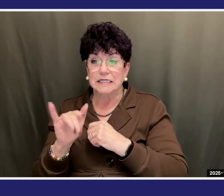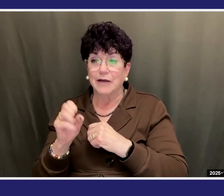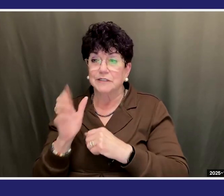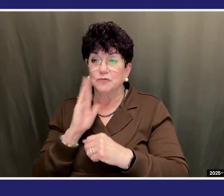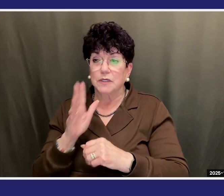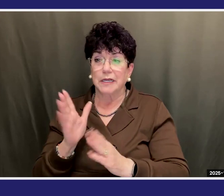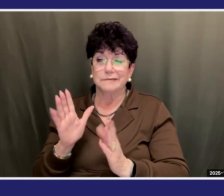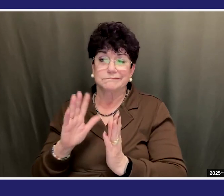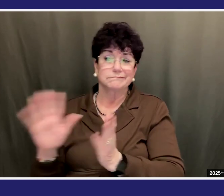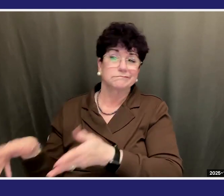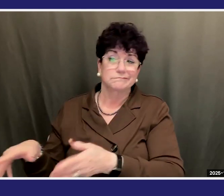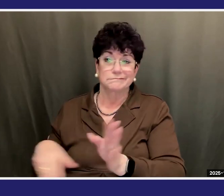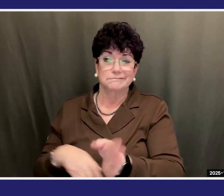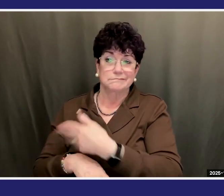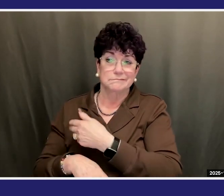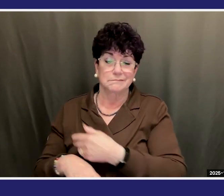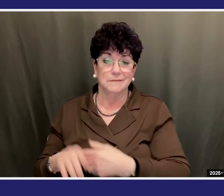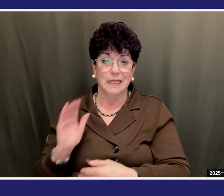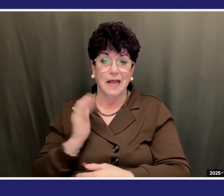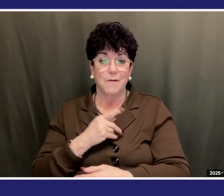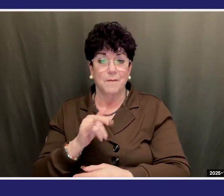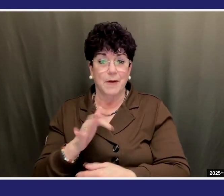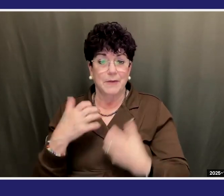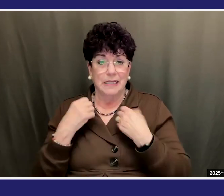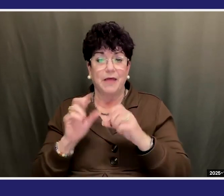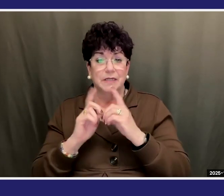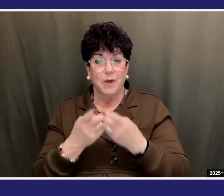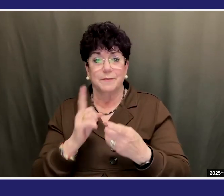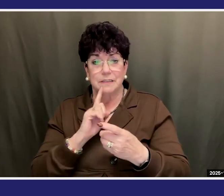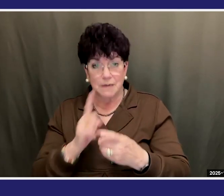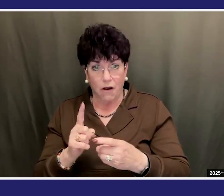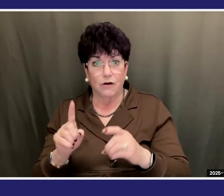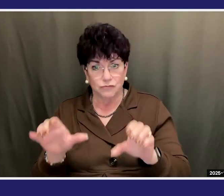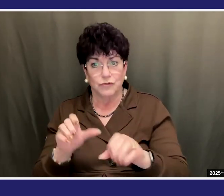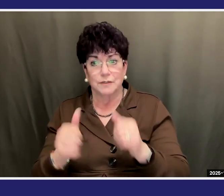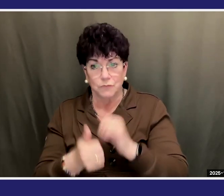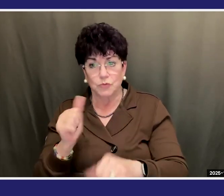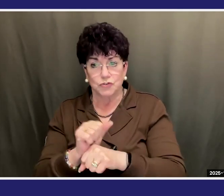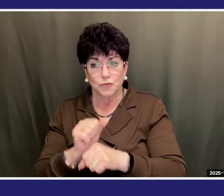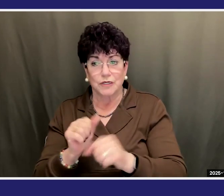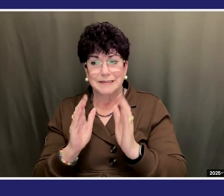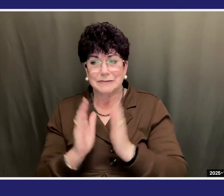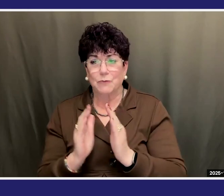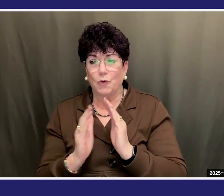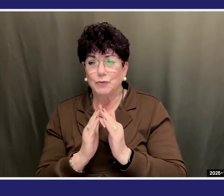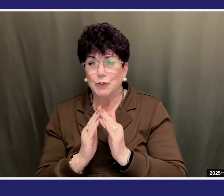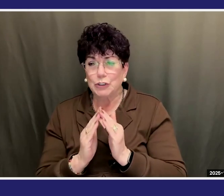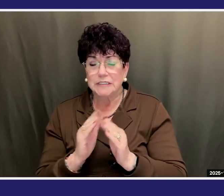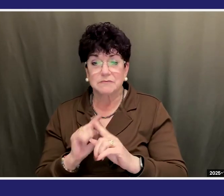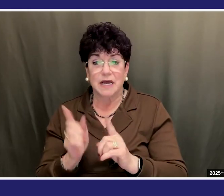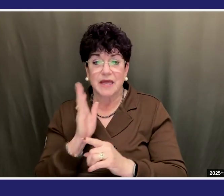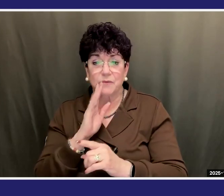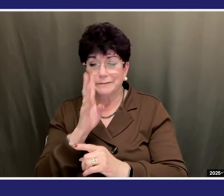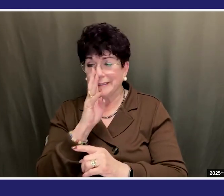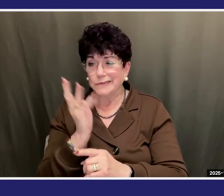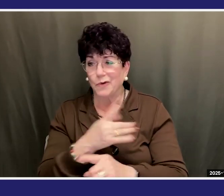their public health departments are holding most of this work in these small communities, that they'll be shut out of this